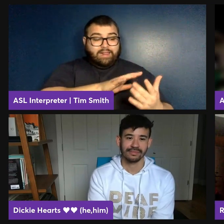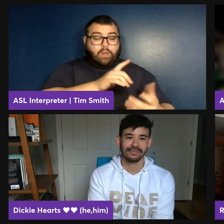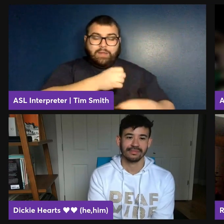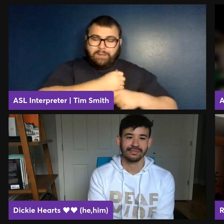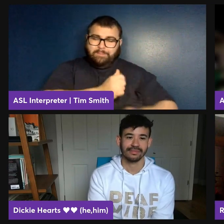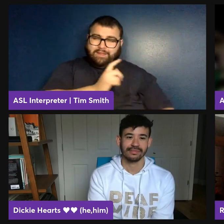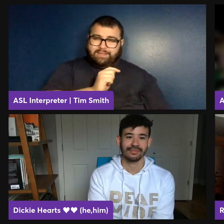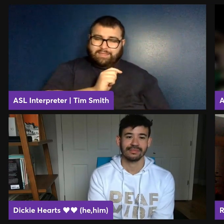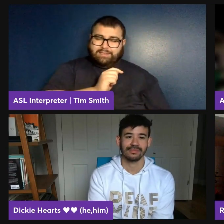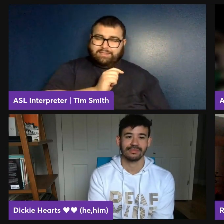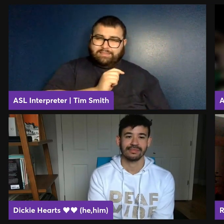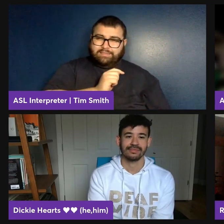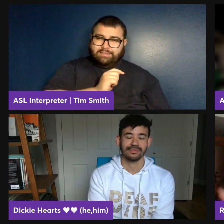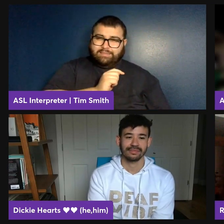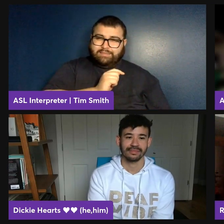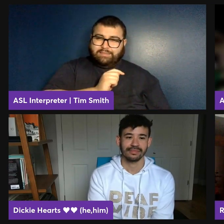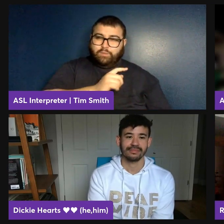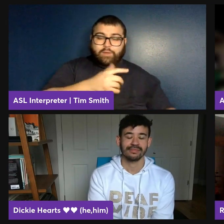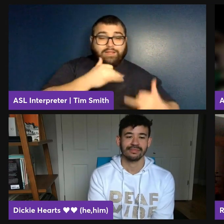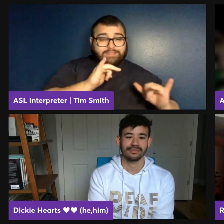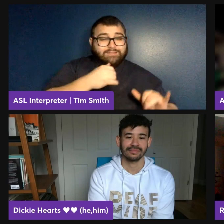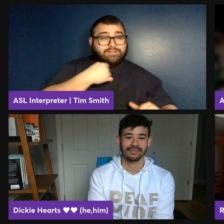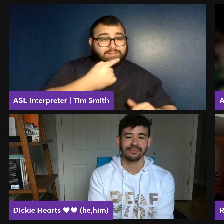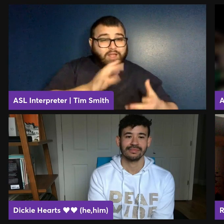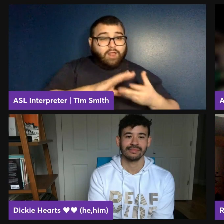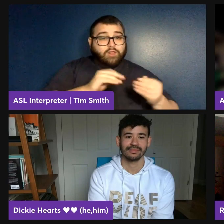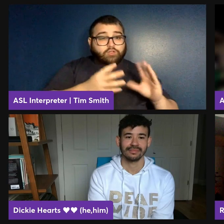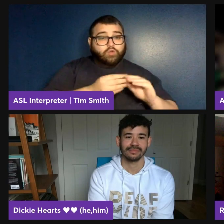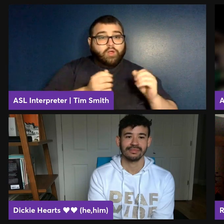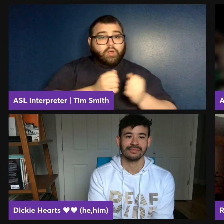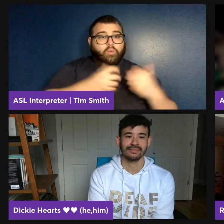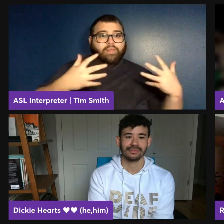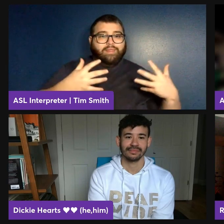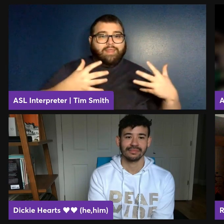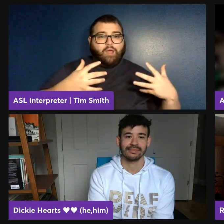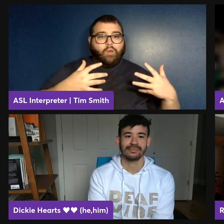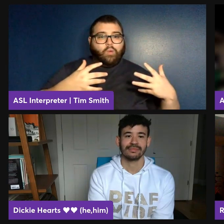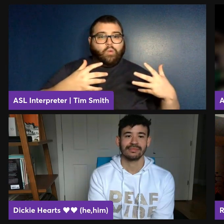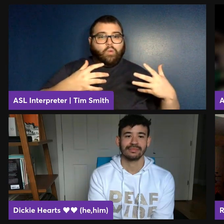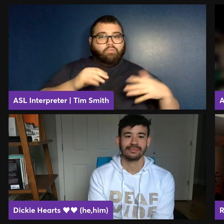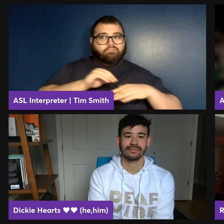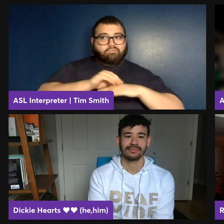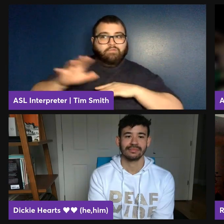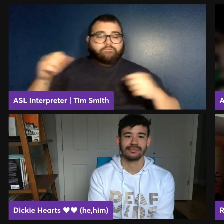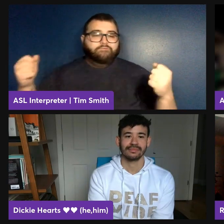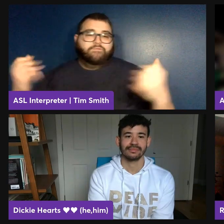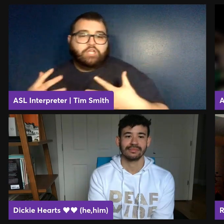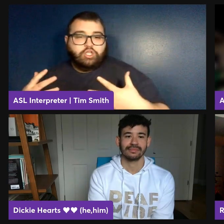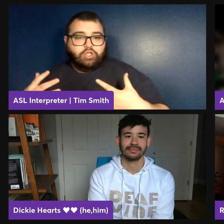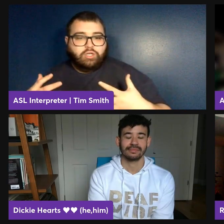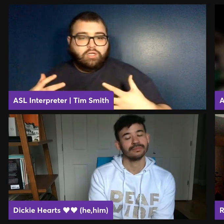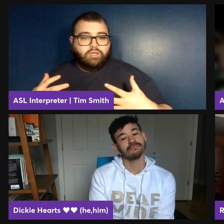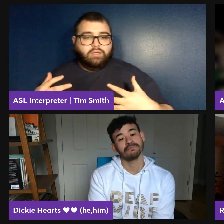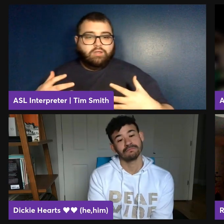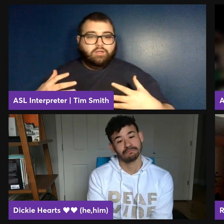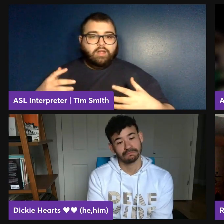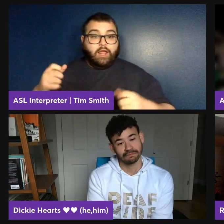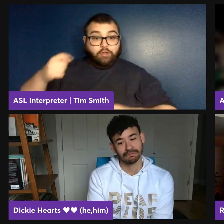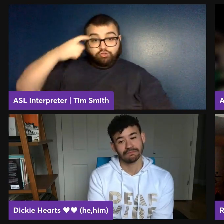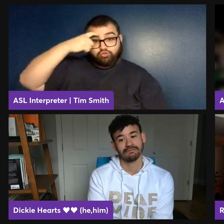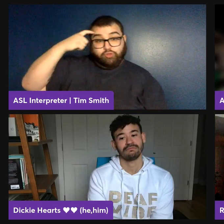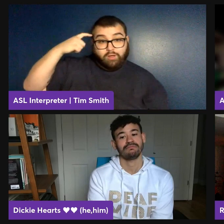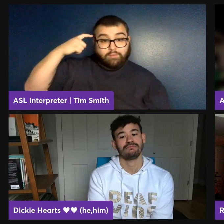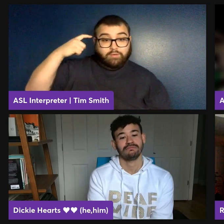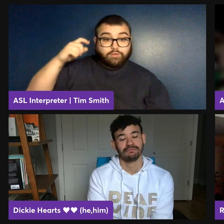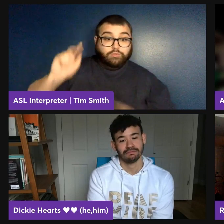it, we can still tell the story without instilling fear and trauma